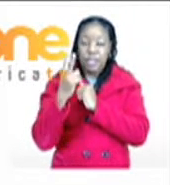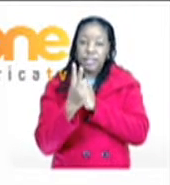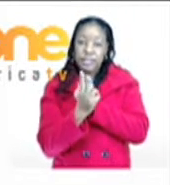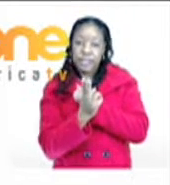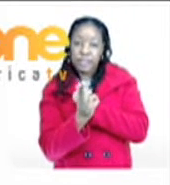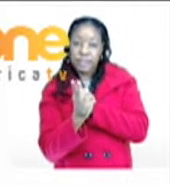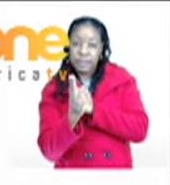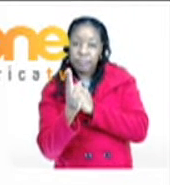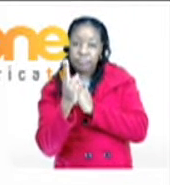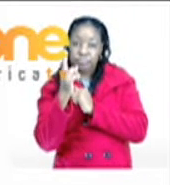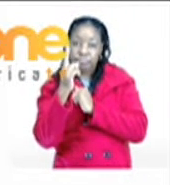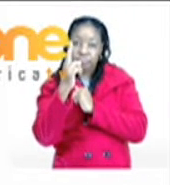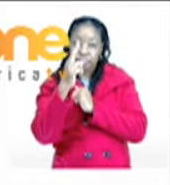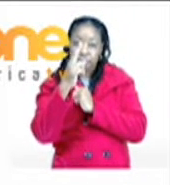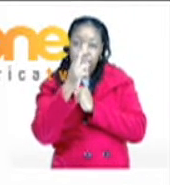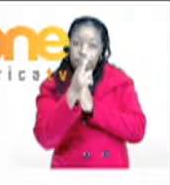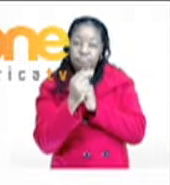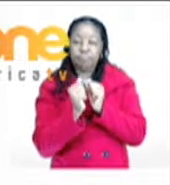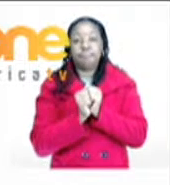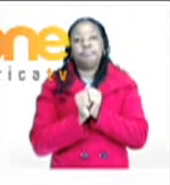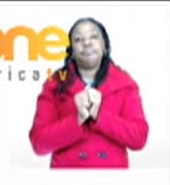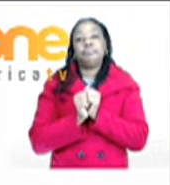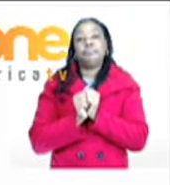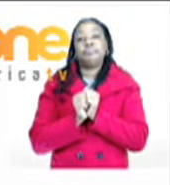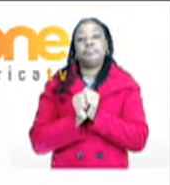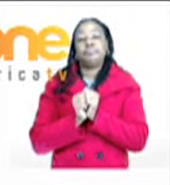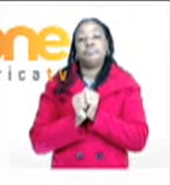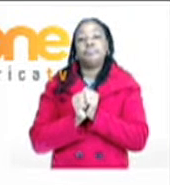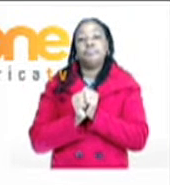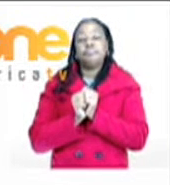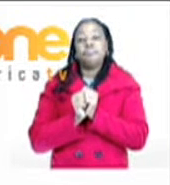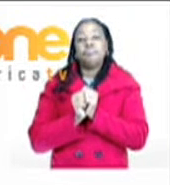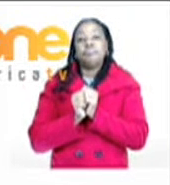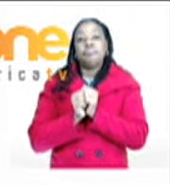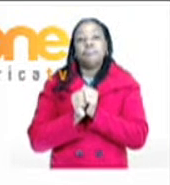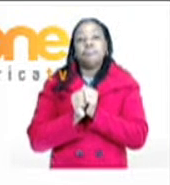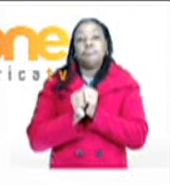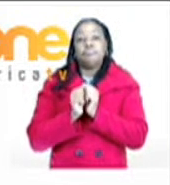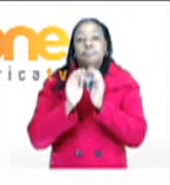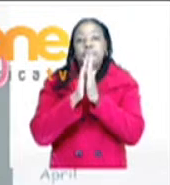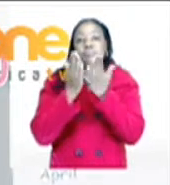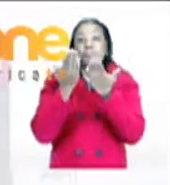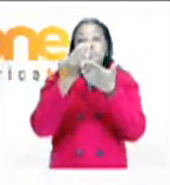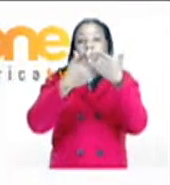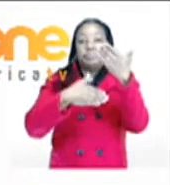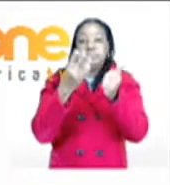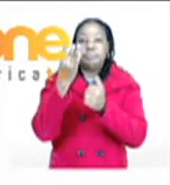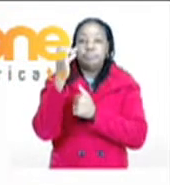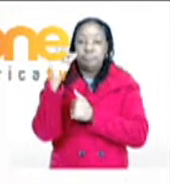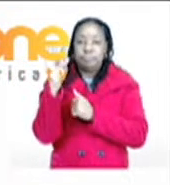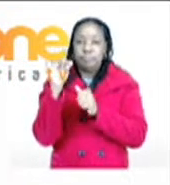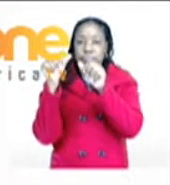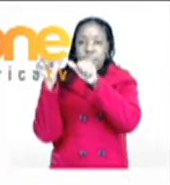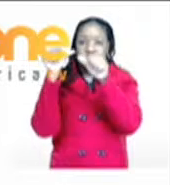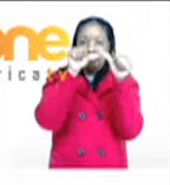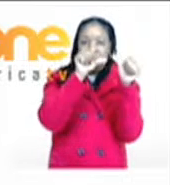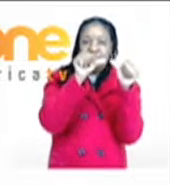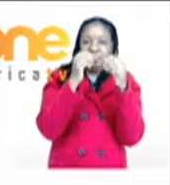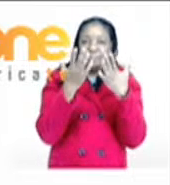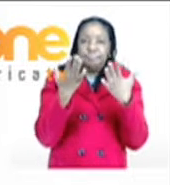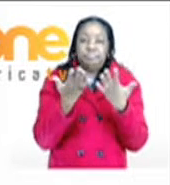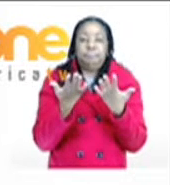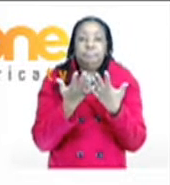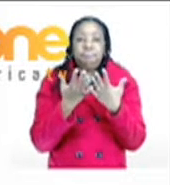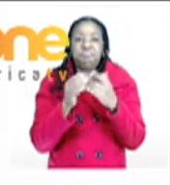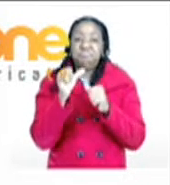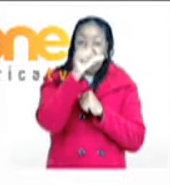out, let's try again to find the right place on page 8. Let's go over to page